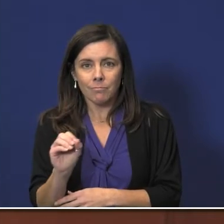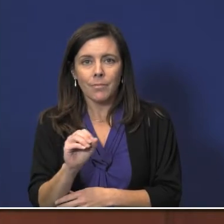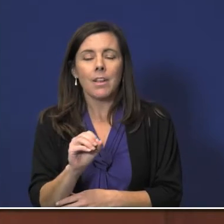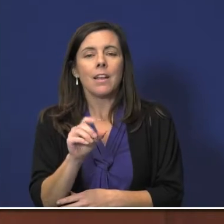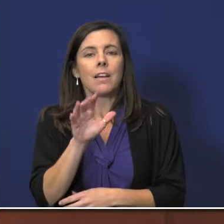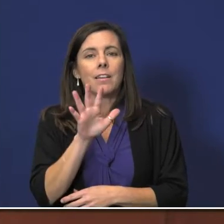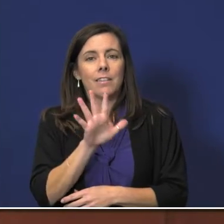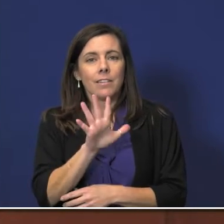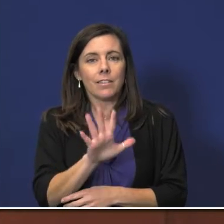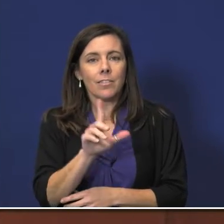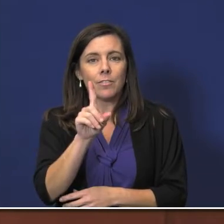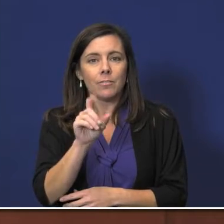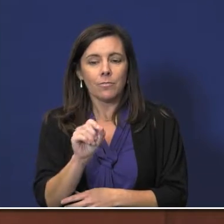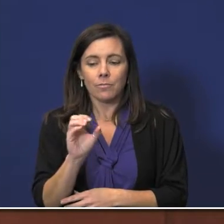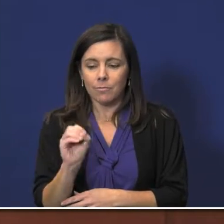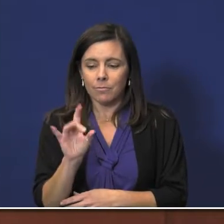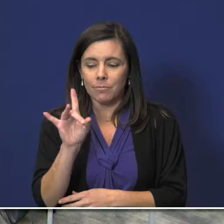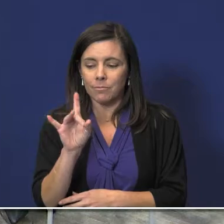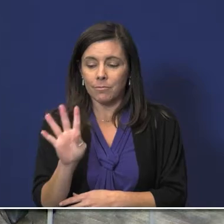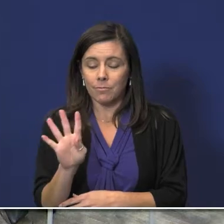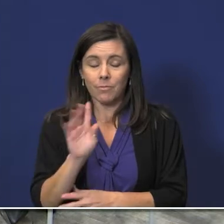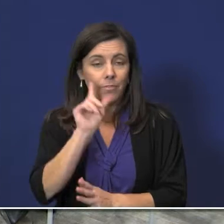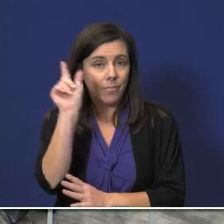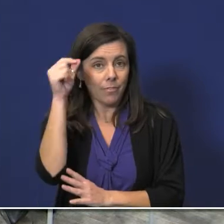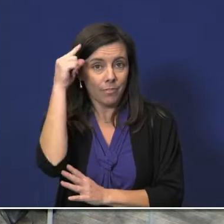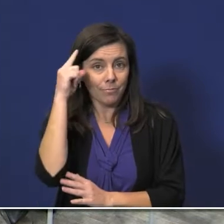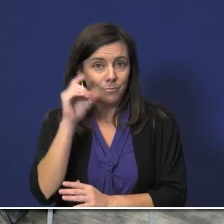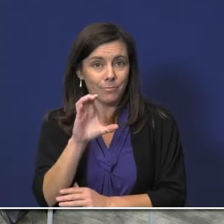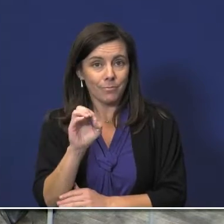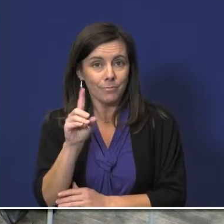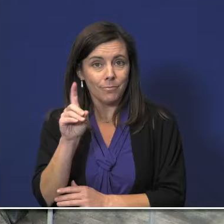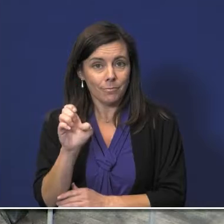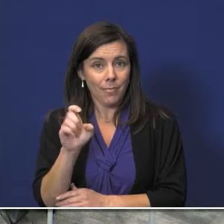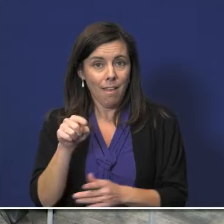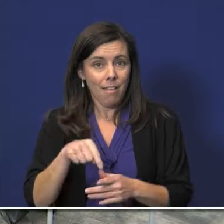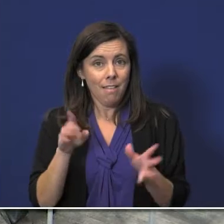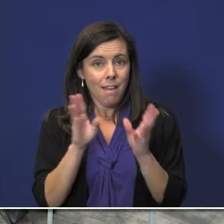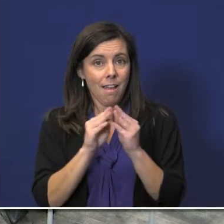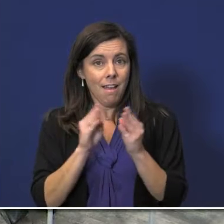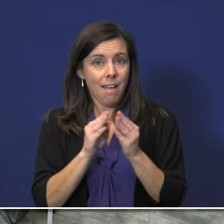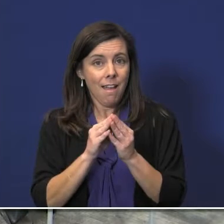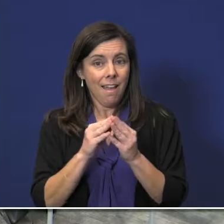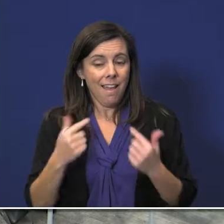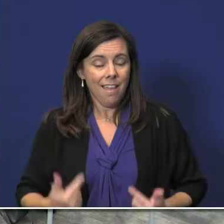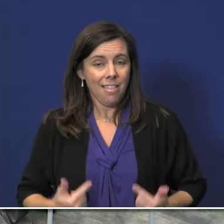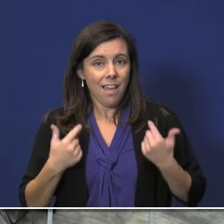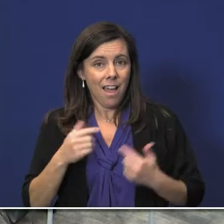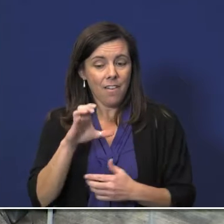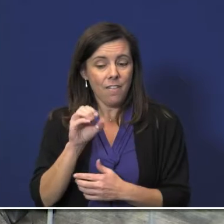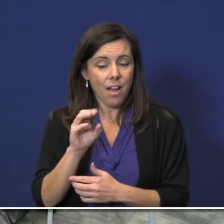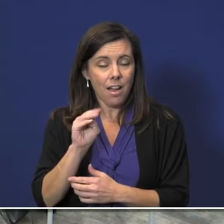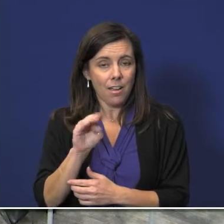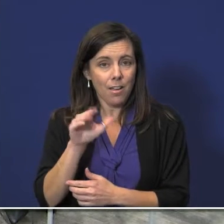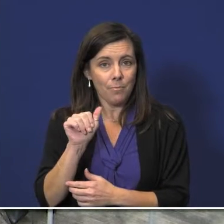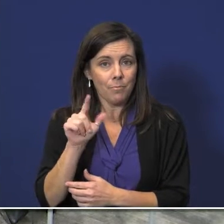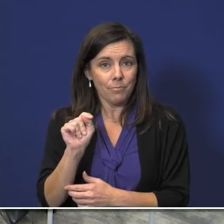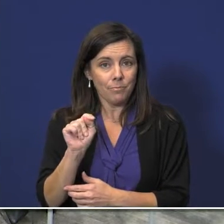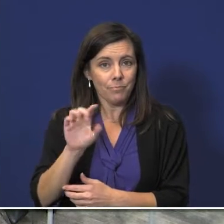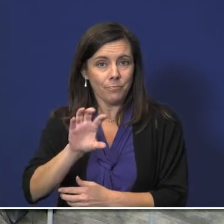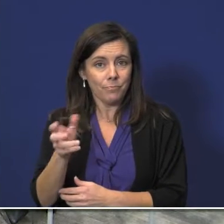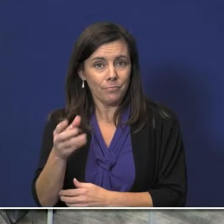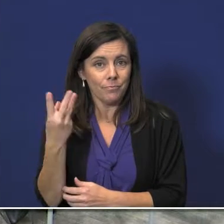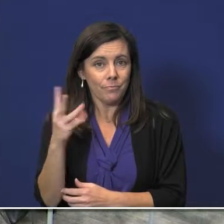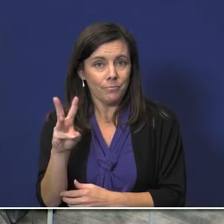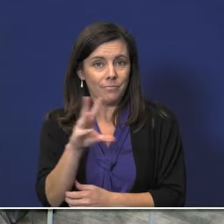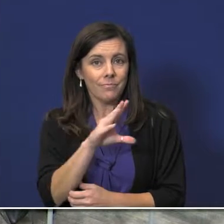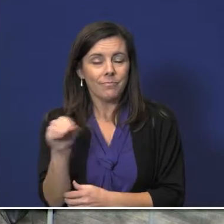551.084 of the Texas Government Code. These proceedings are airing live on Comcast Channel 16 and the